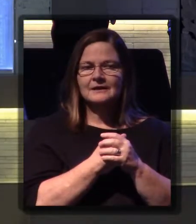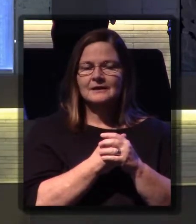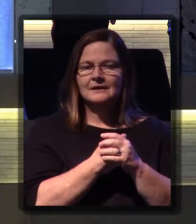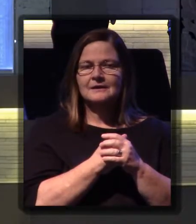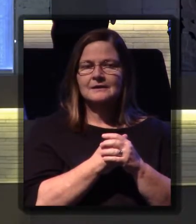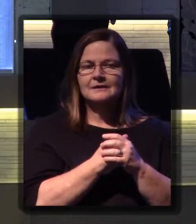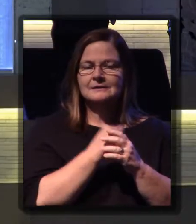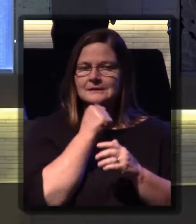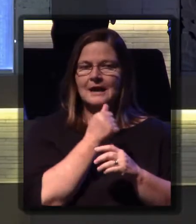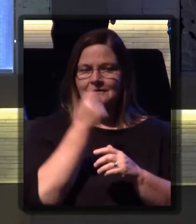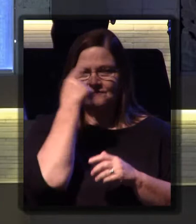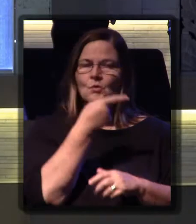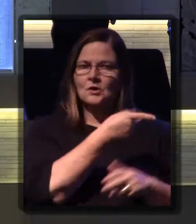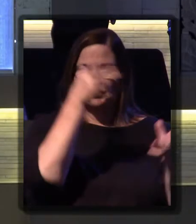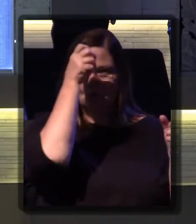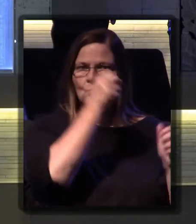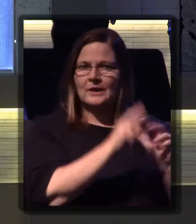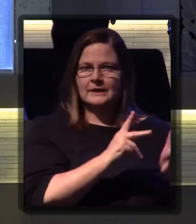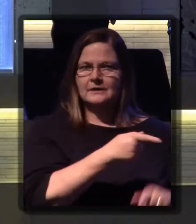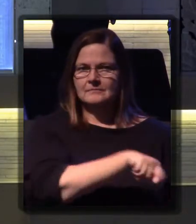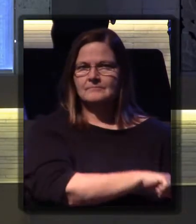convey the Hebrew. They simply said,